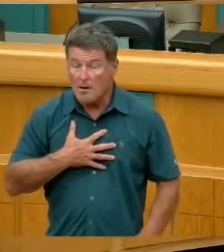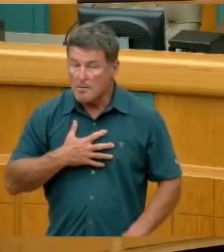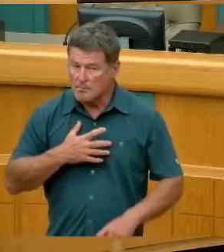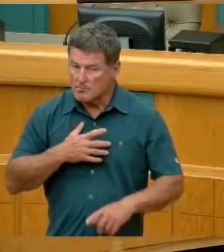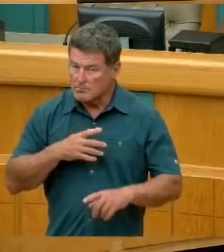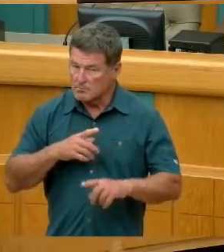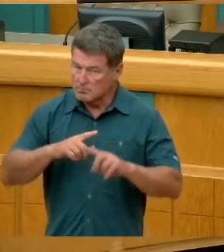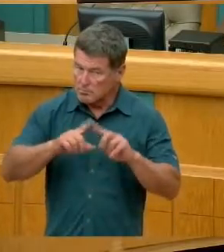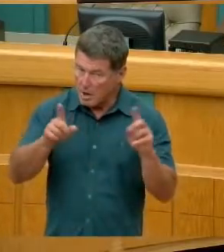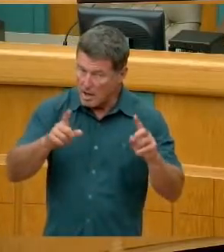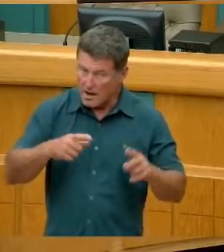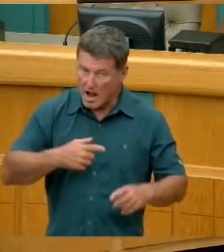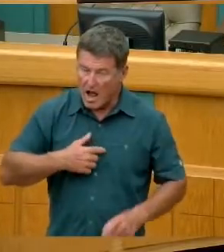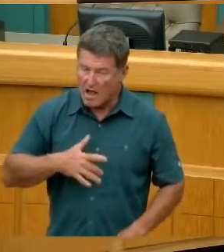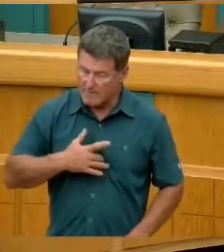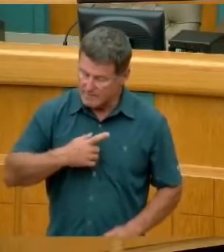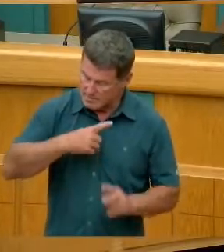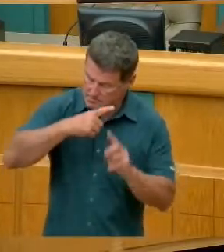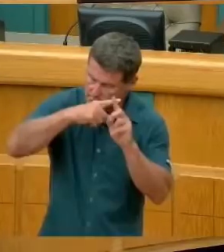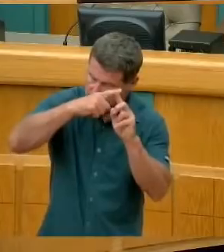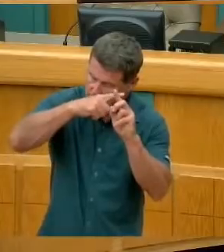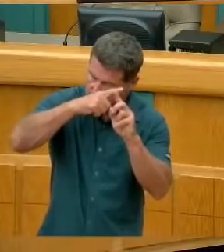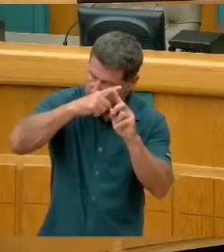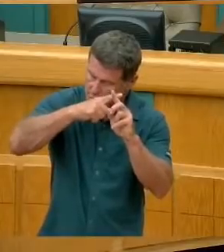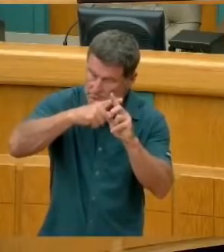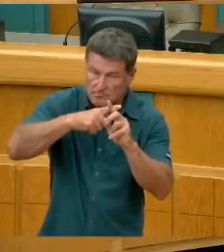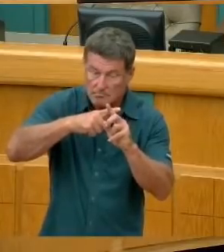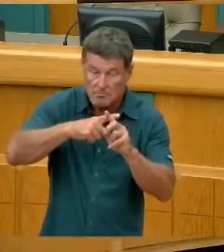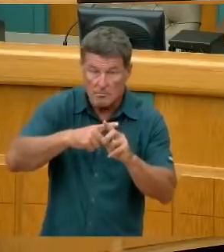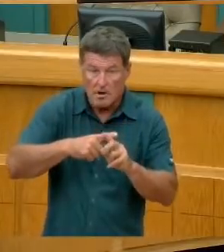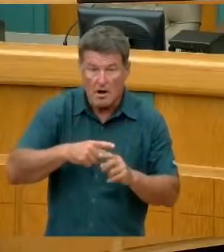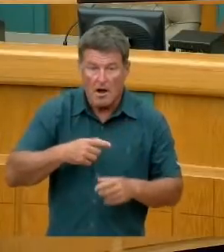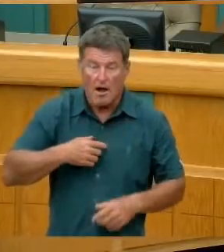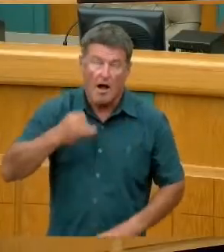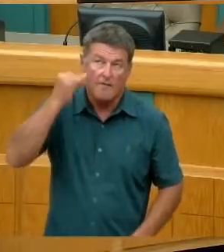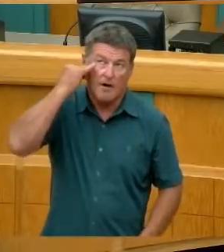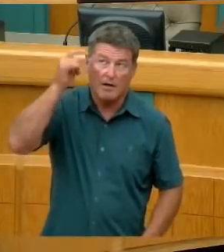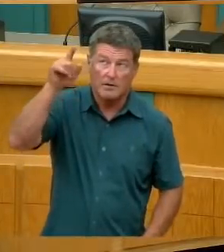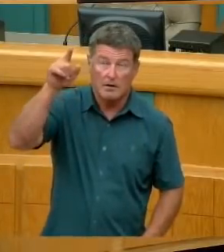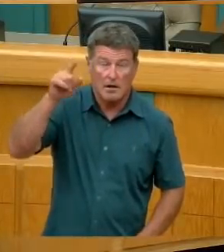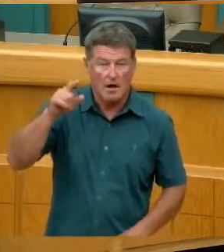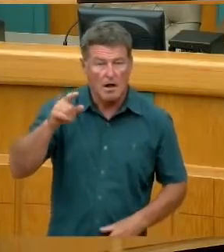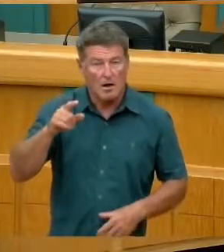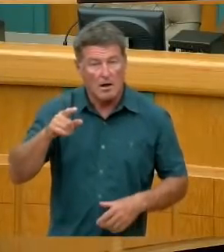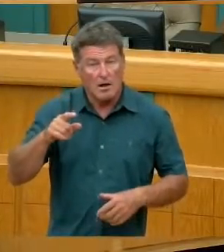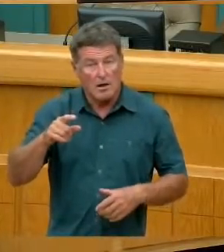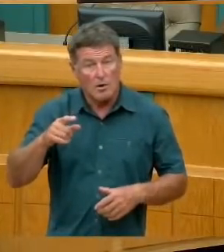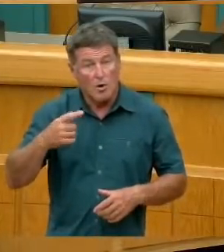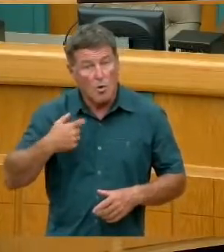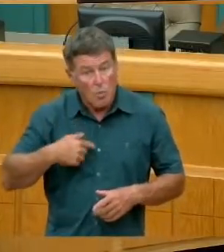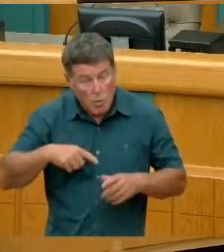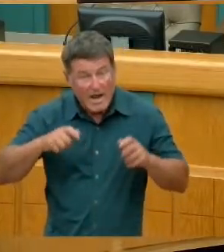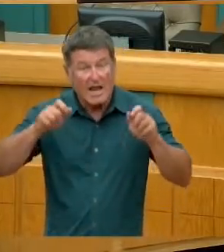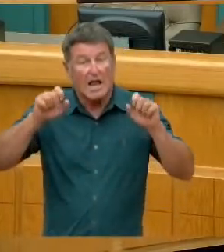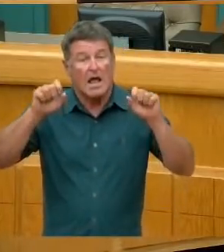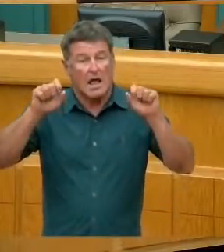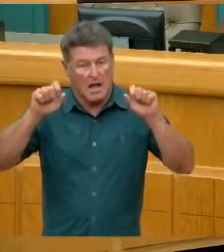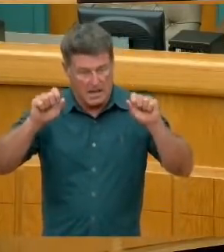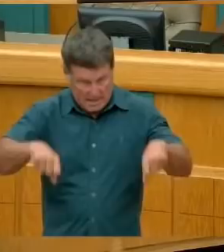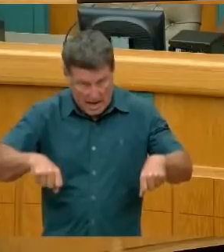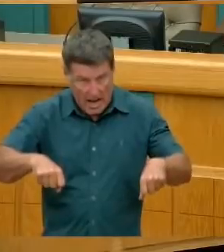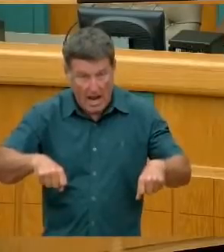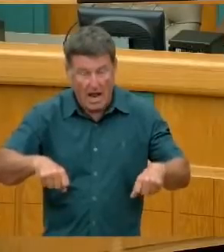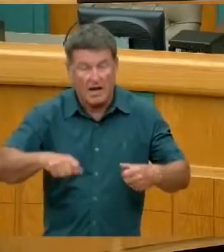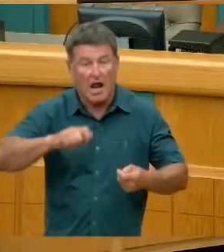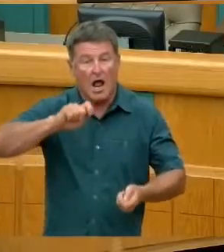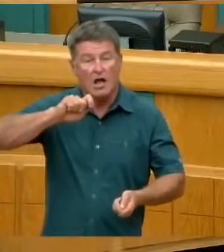But what keeps me hopeful is this idea that there are measures to